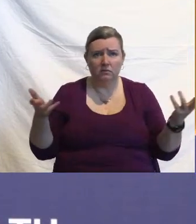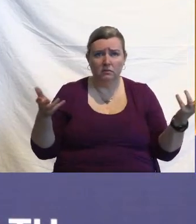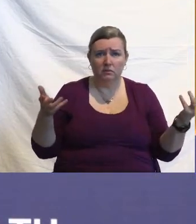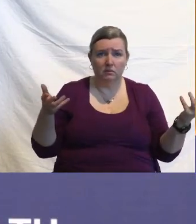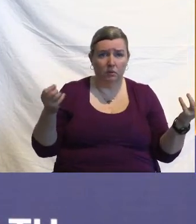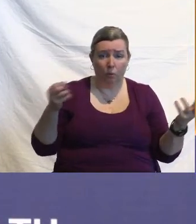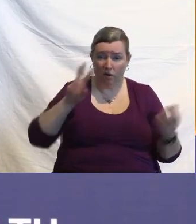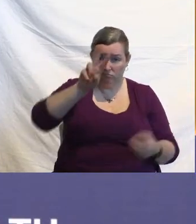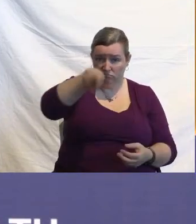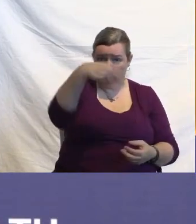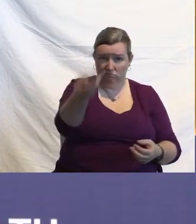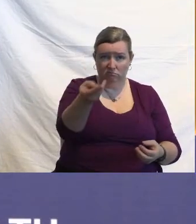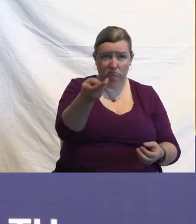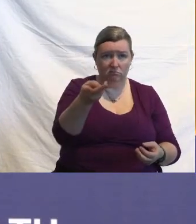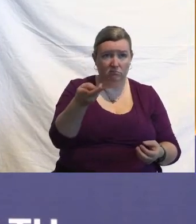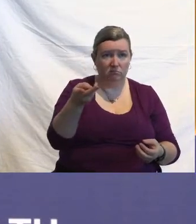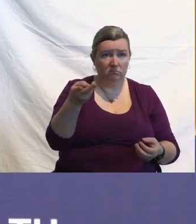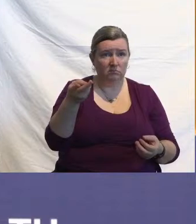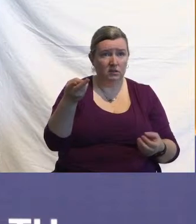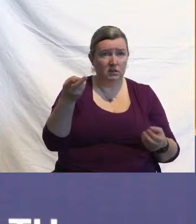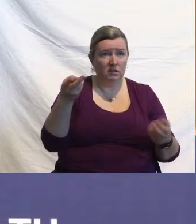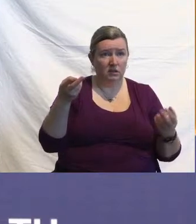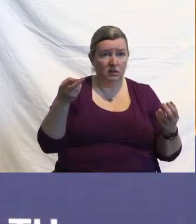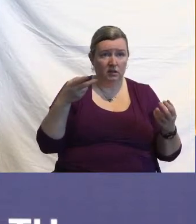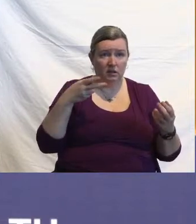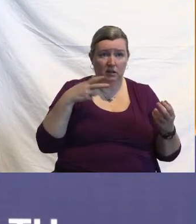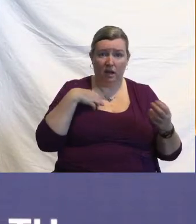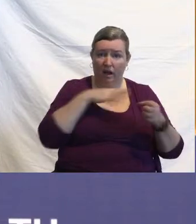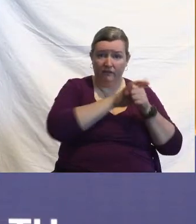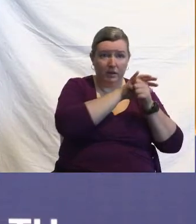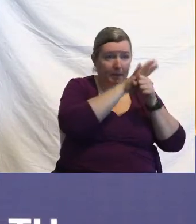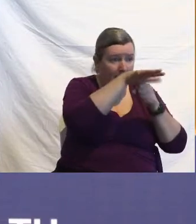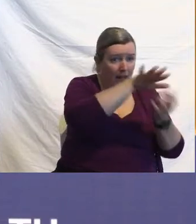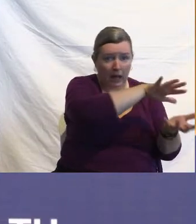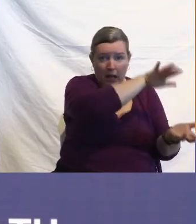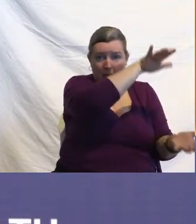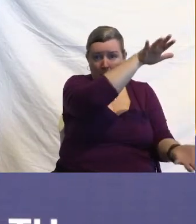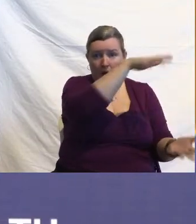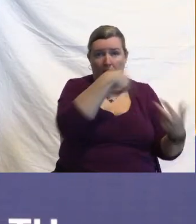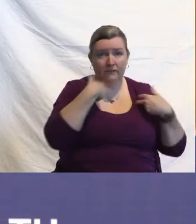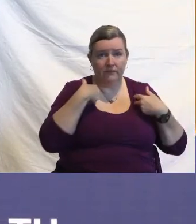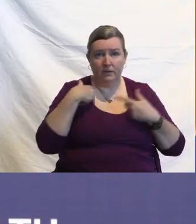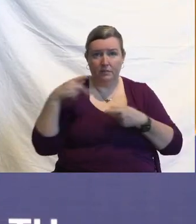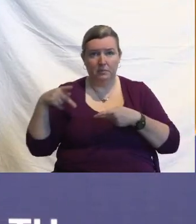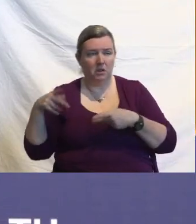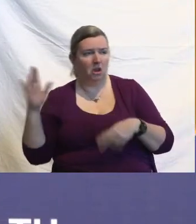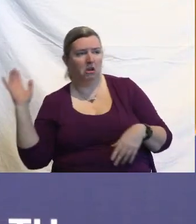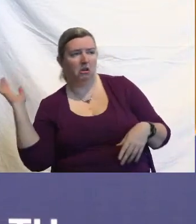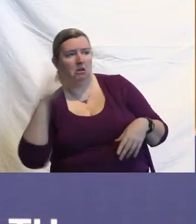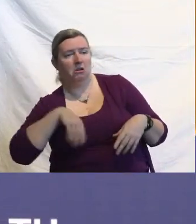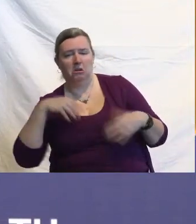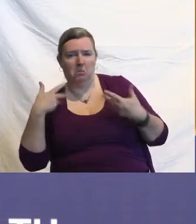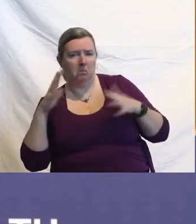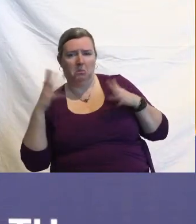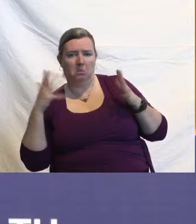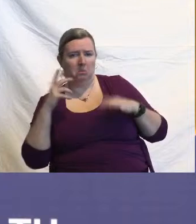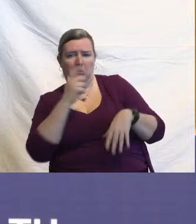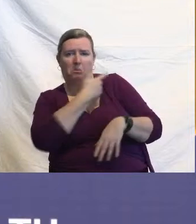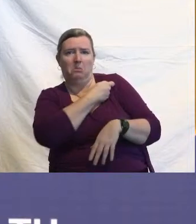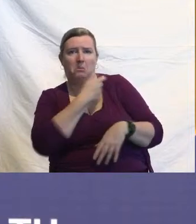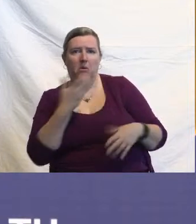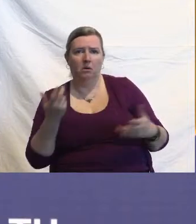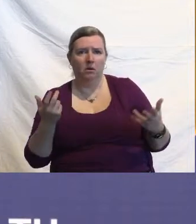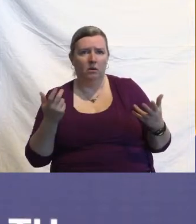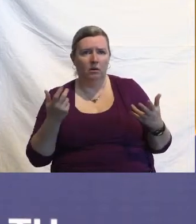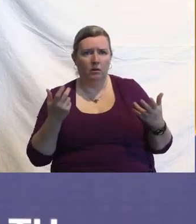we need it to be on boosters, whether or not you ultimately just open this whole thing up. Because right now, other than the time frame, which you'd